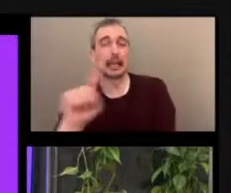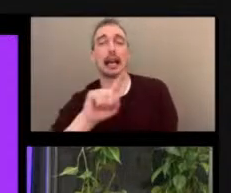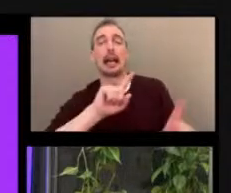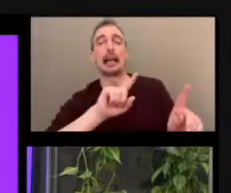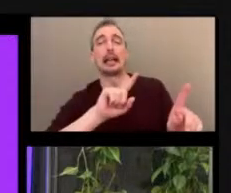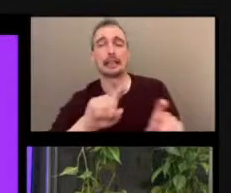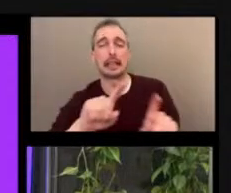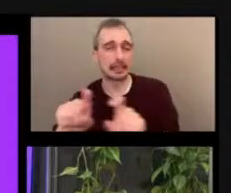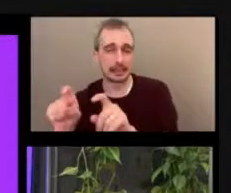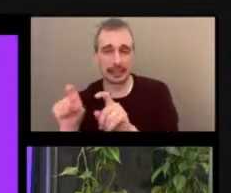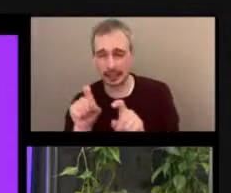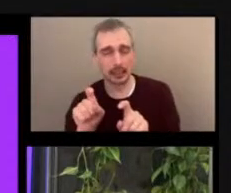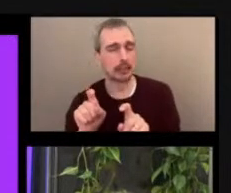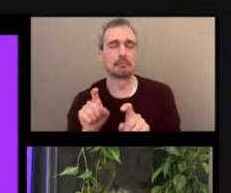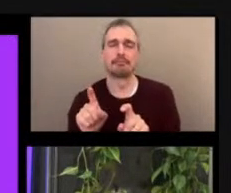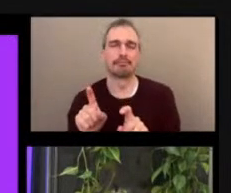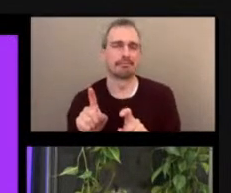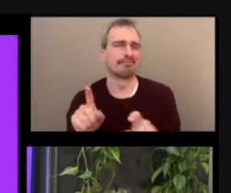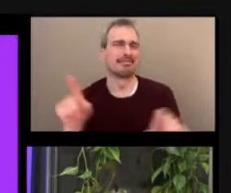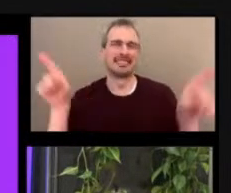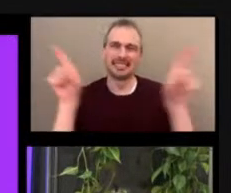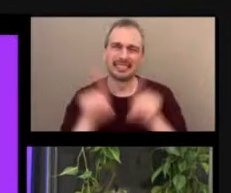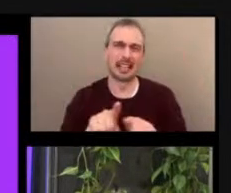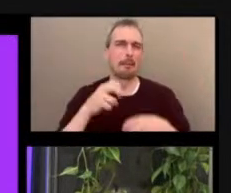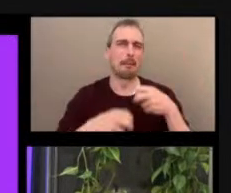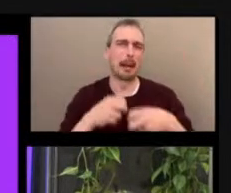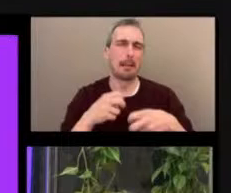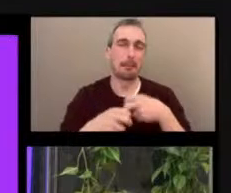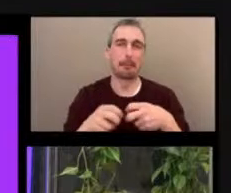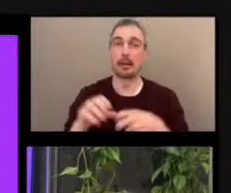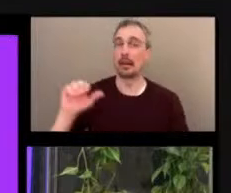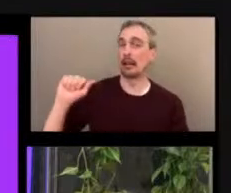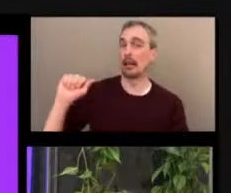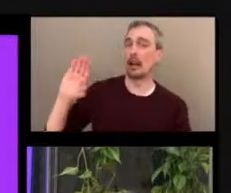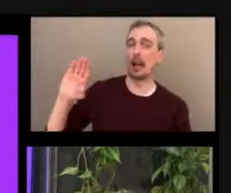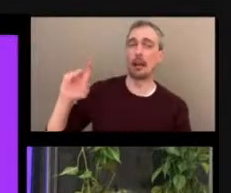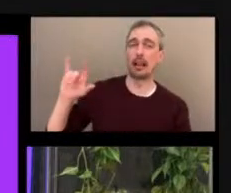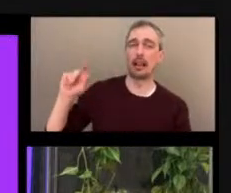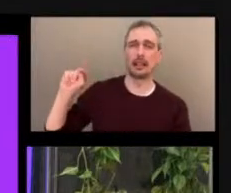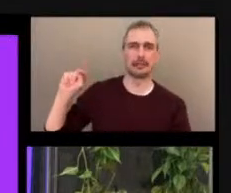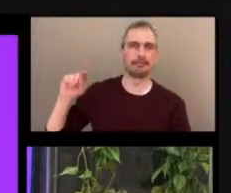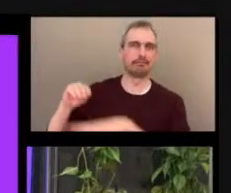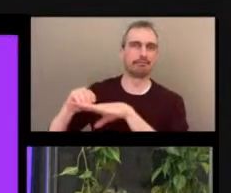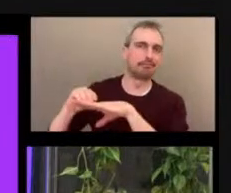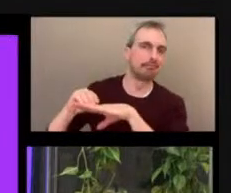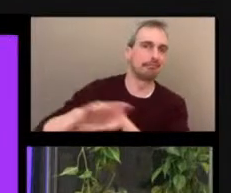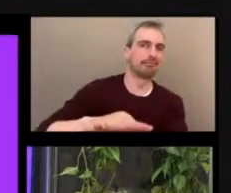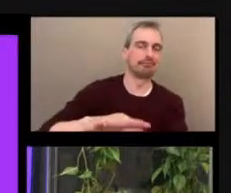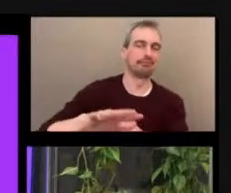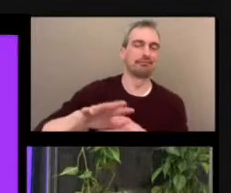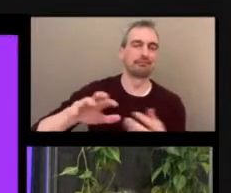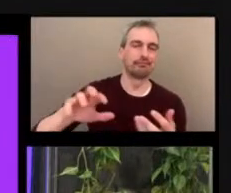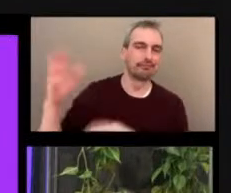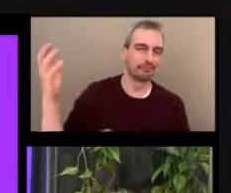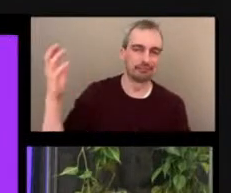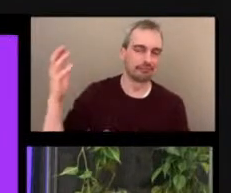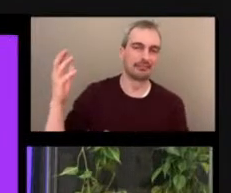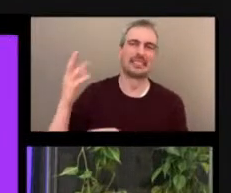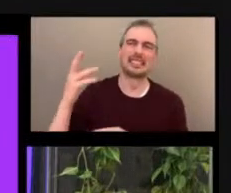problem. When you have, you just hold it in your hand. Okay. Oh yeah? All right. Then I can't take my drink